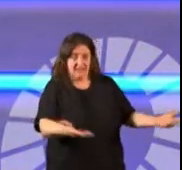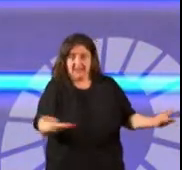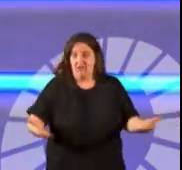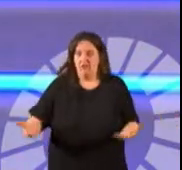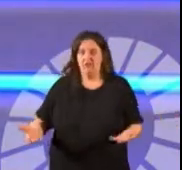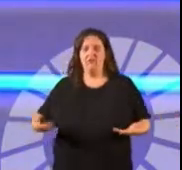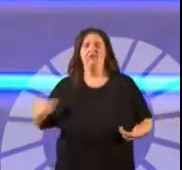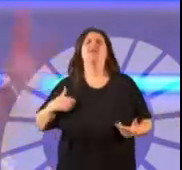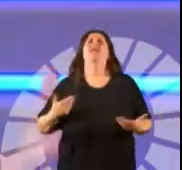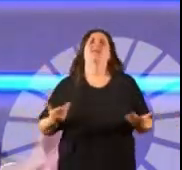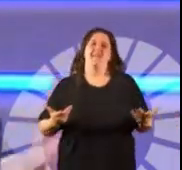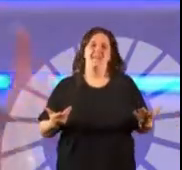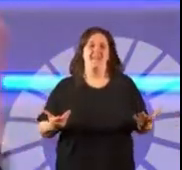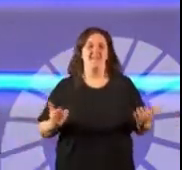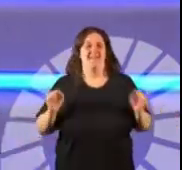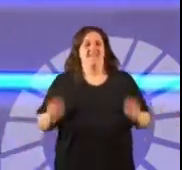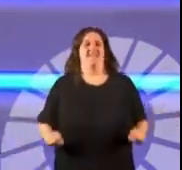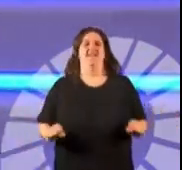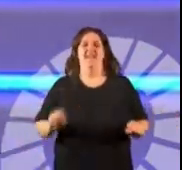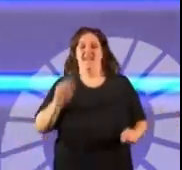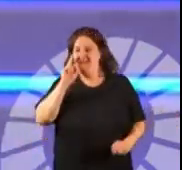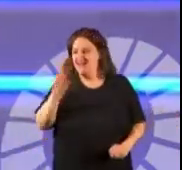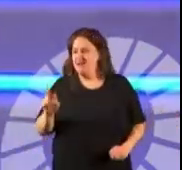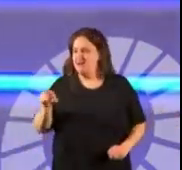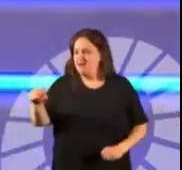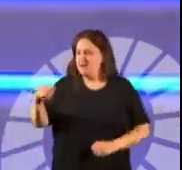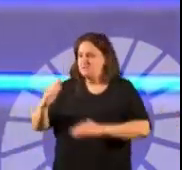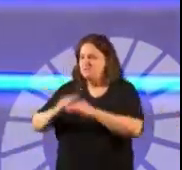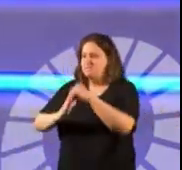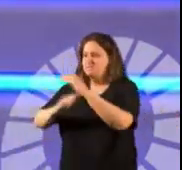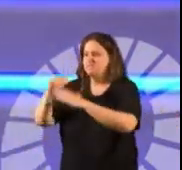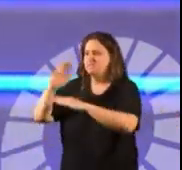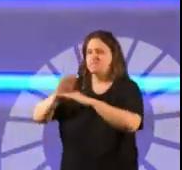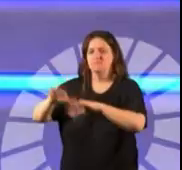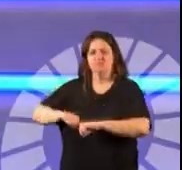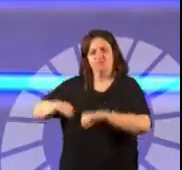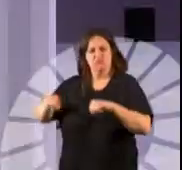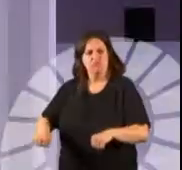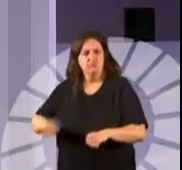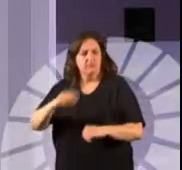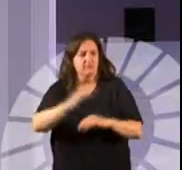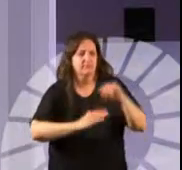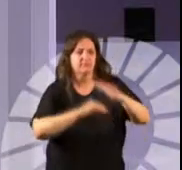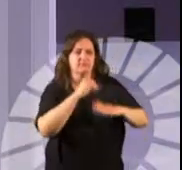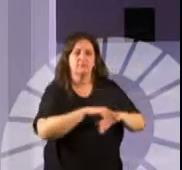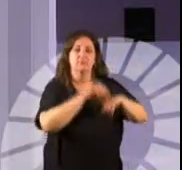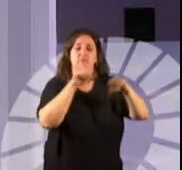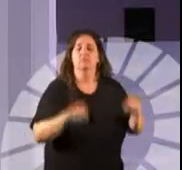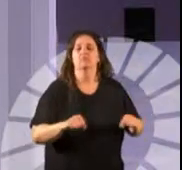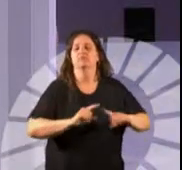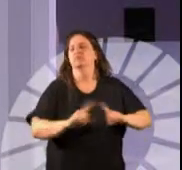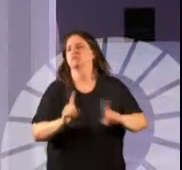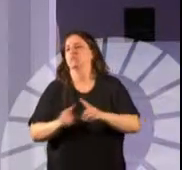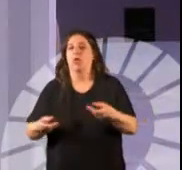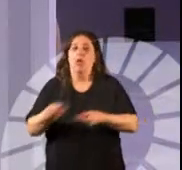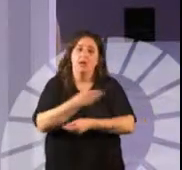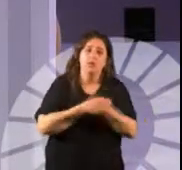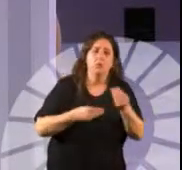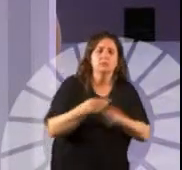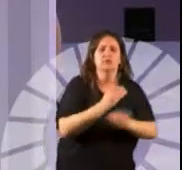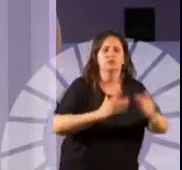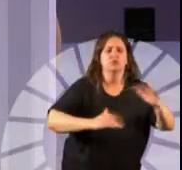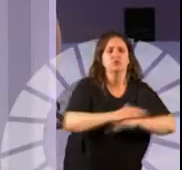every aspect of the economy and of society will never be able to turn away